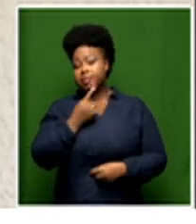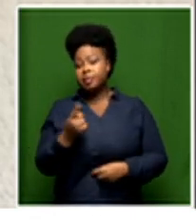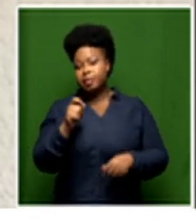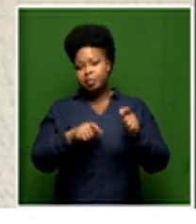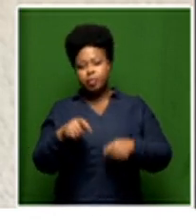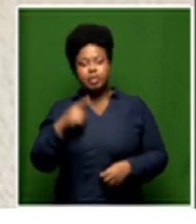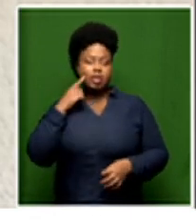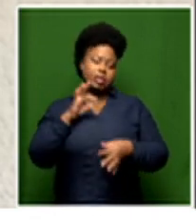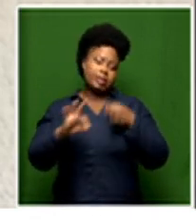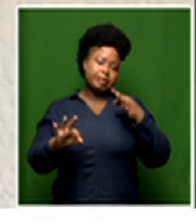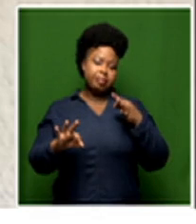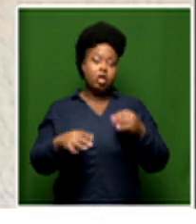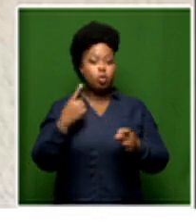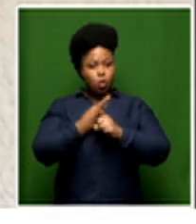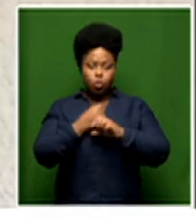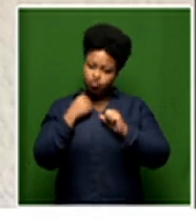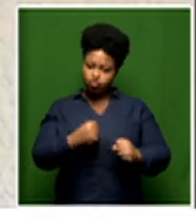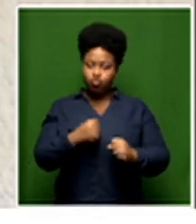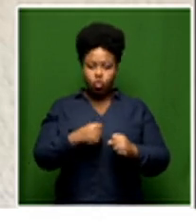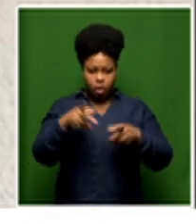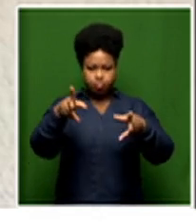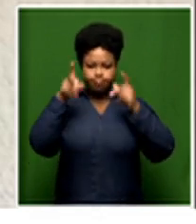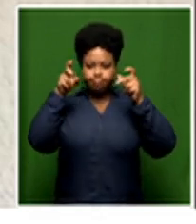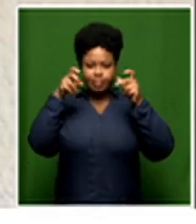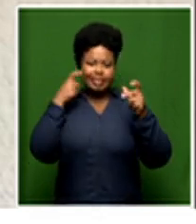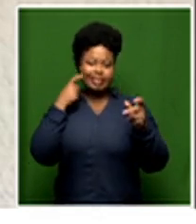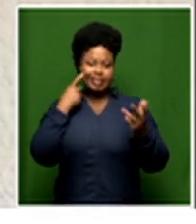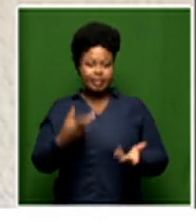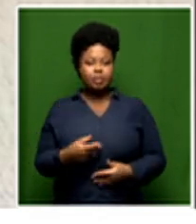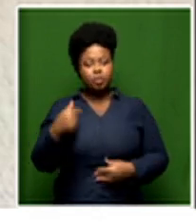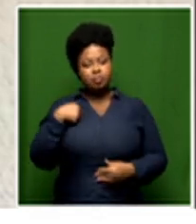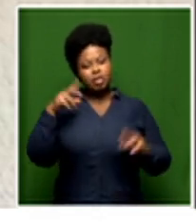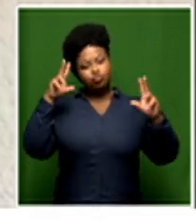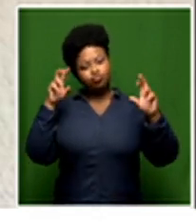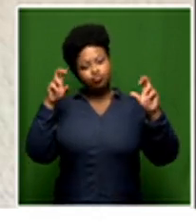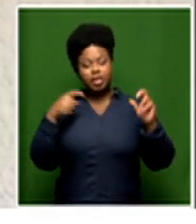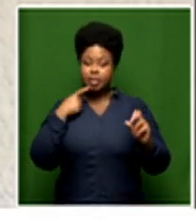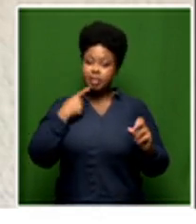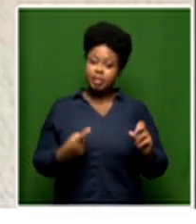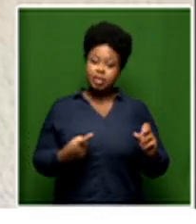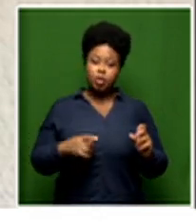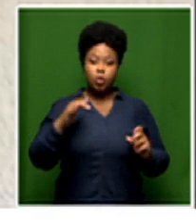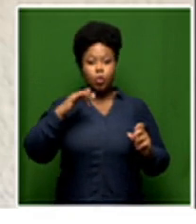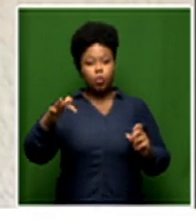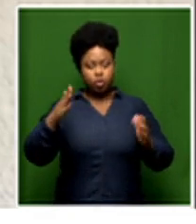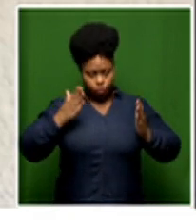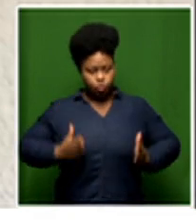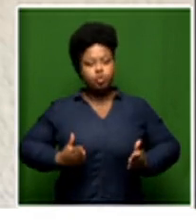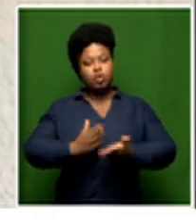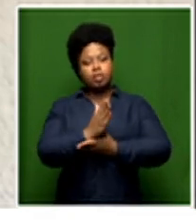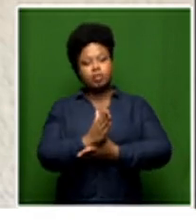the simplest messages are always the strongest. And I caption my cartoon that water is a human